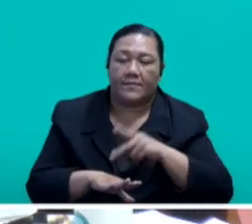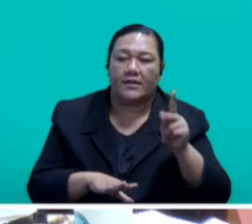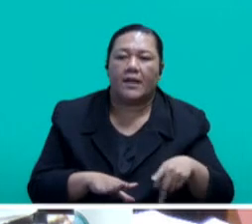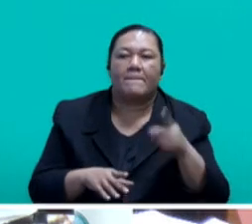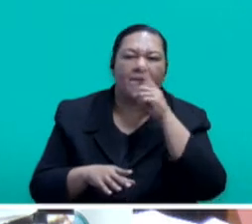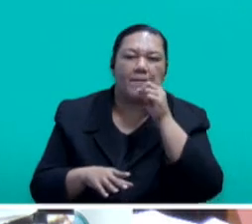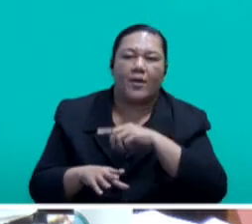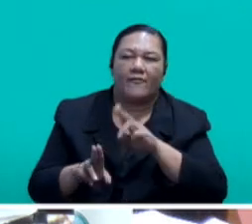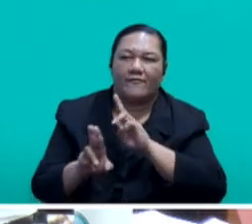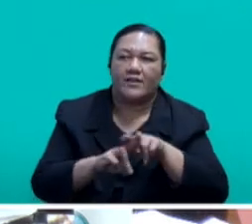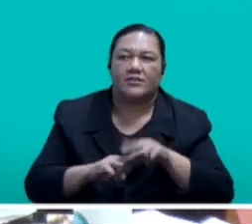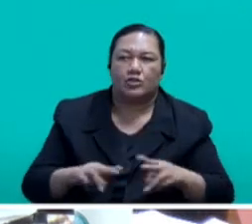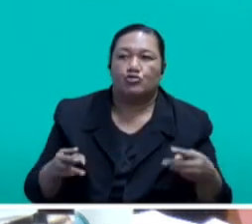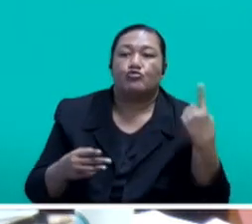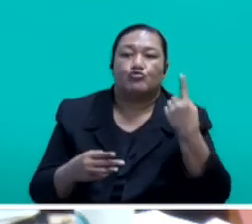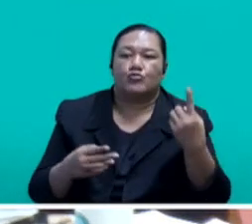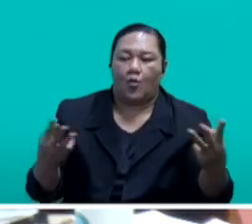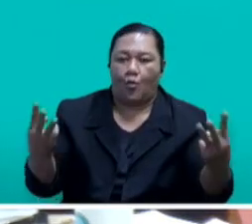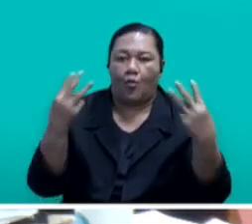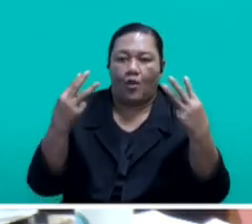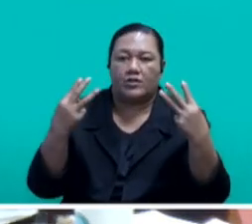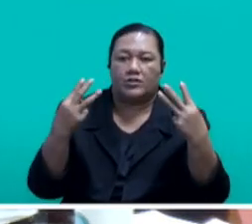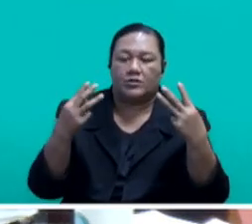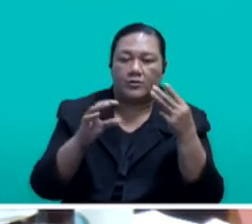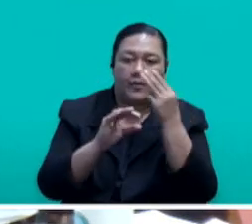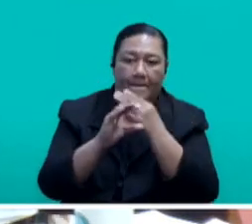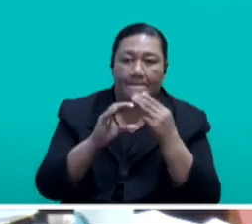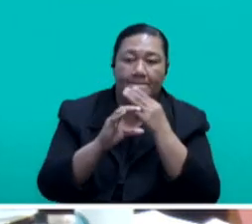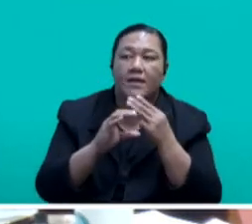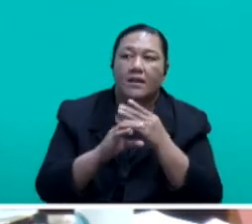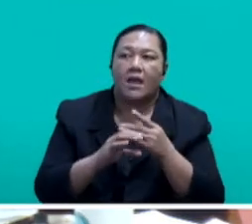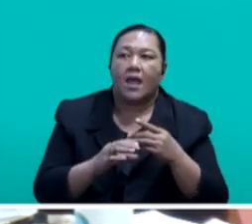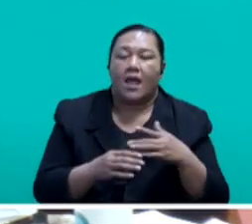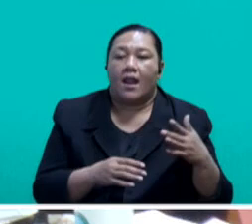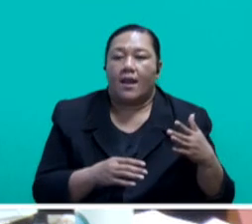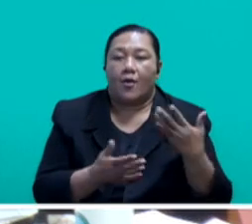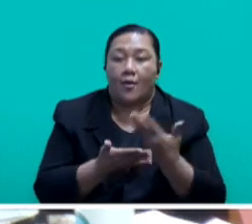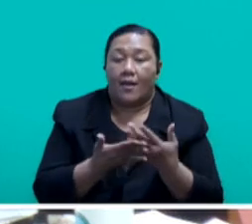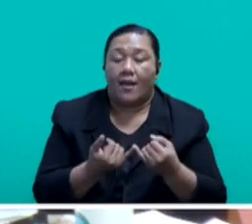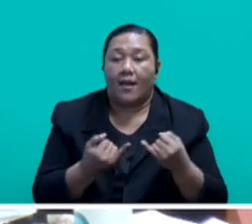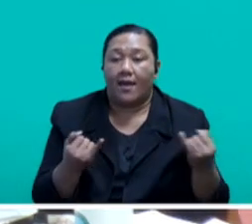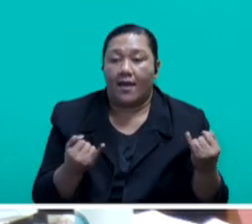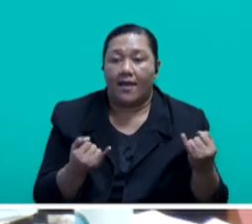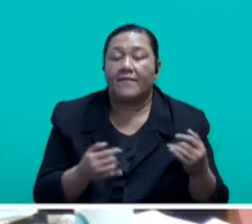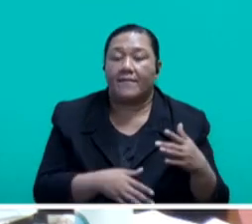watching on live stream, as well as those who are here with us in the public